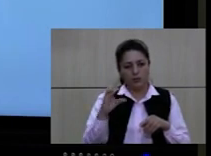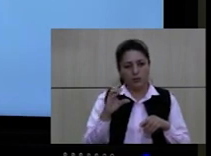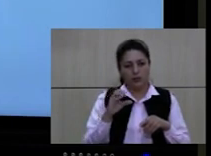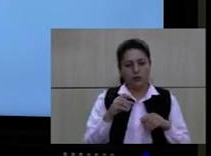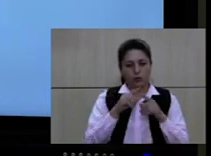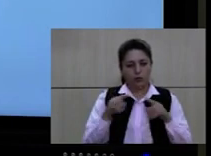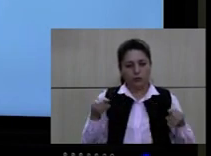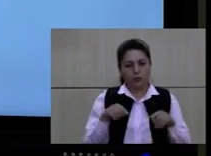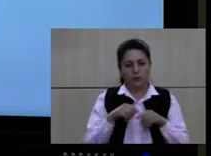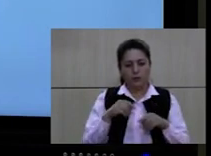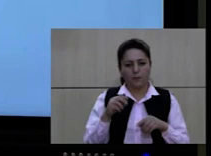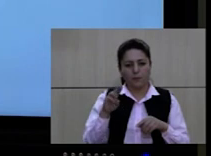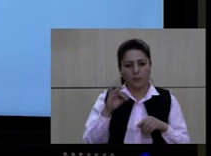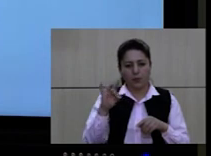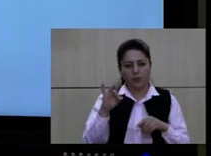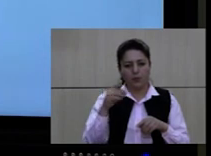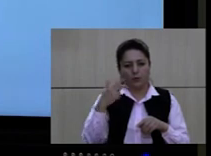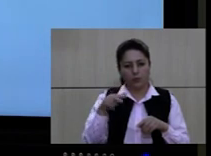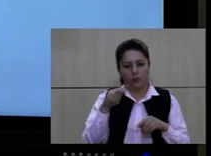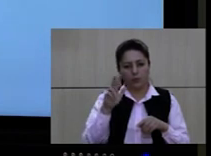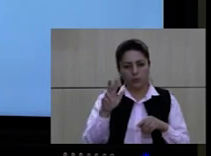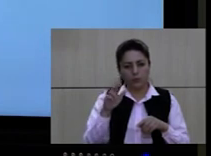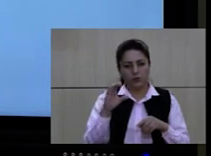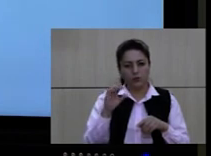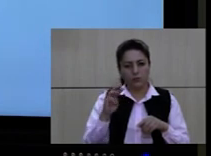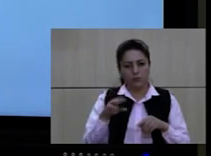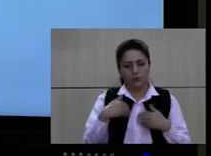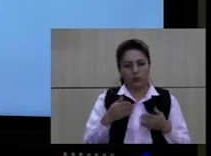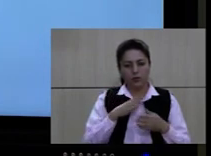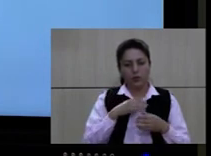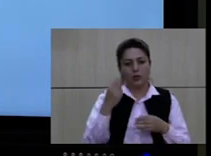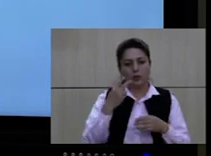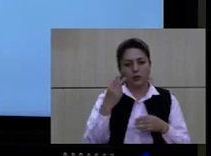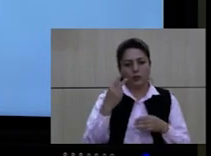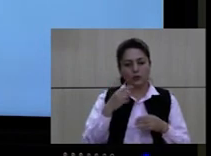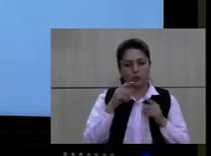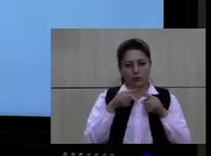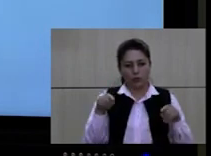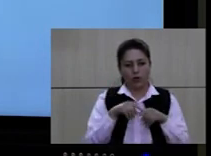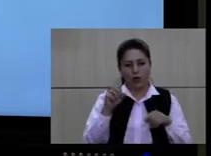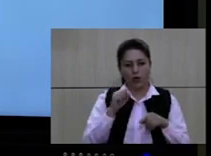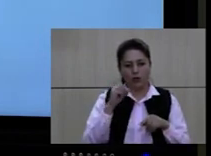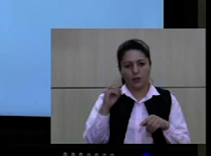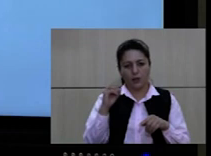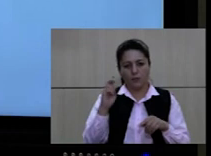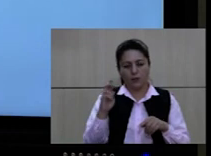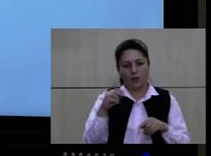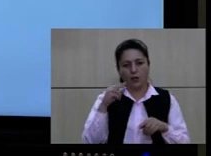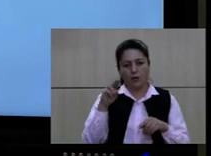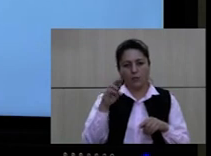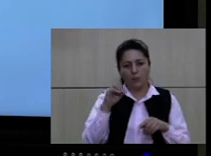AYS uchburchagimizning perimetri 33 sm berilgan. Ikkinchi uchburchagimiz AYB ning